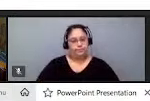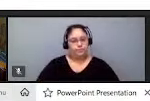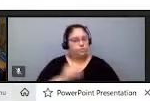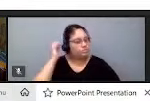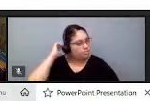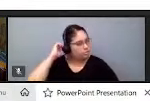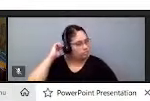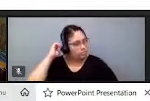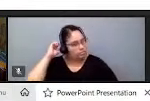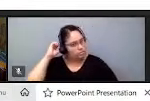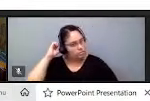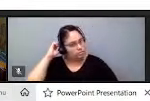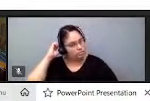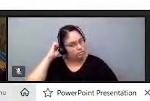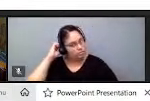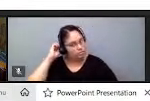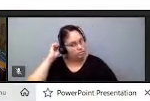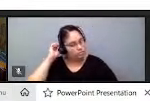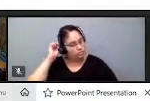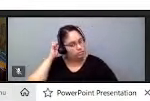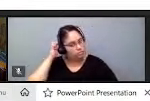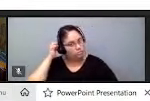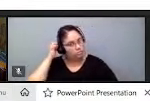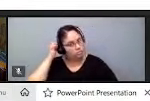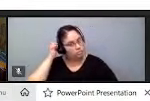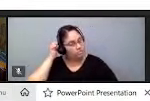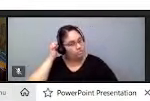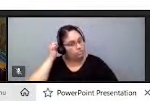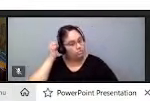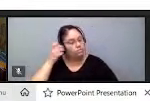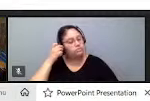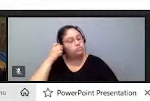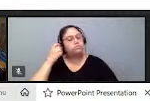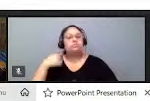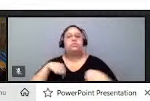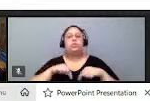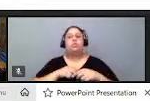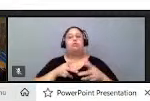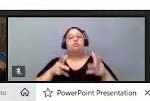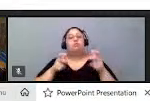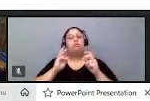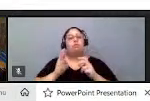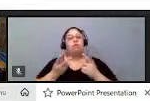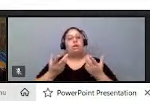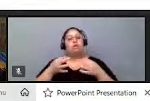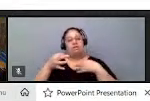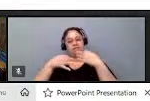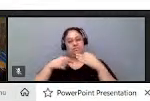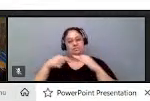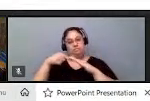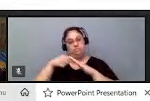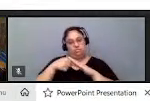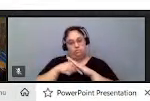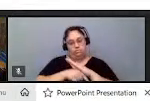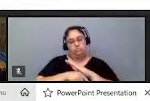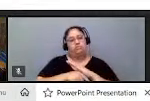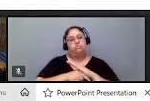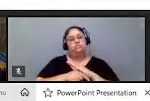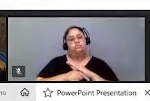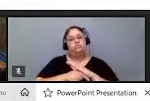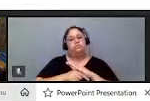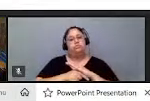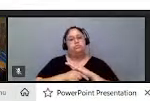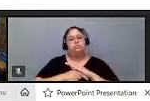very so I think uh chairperson I think this is where we will get into the meat of where we have